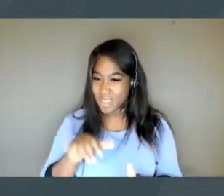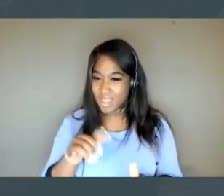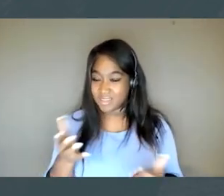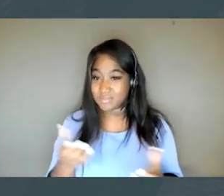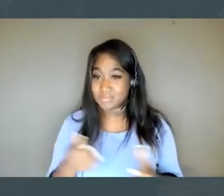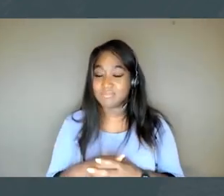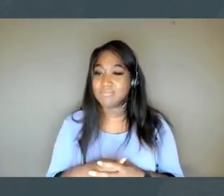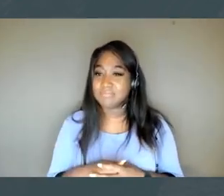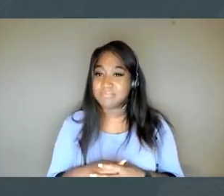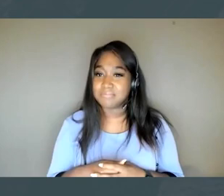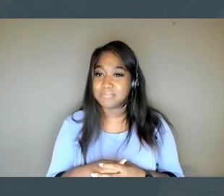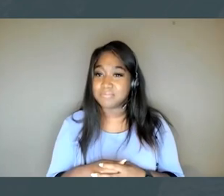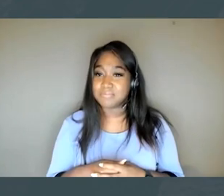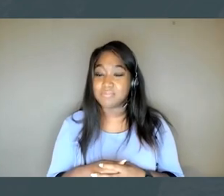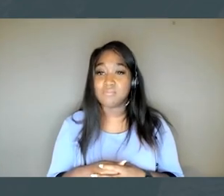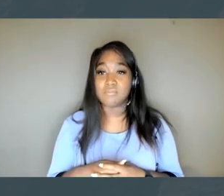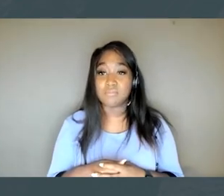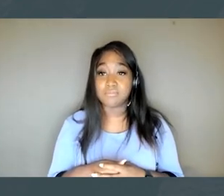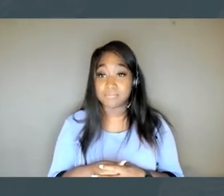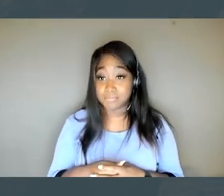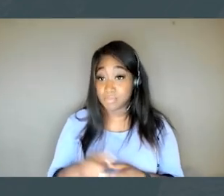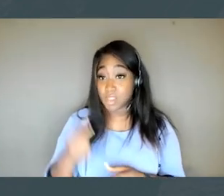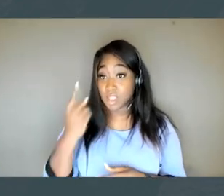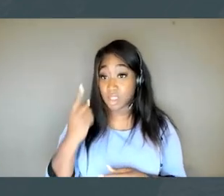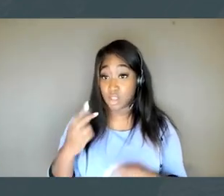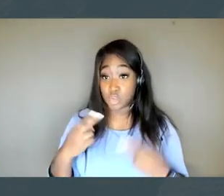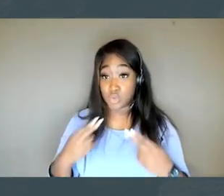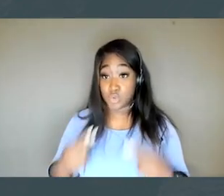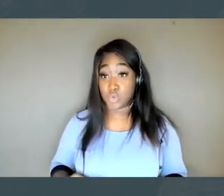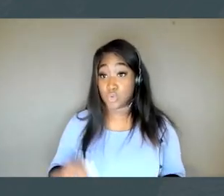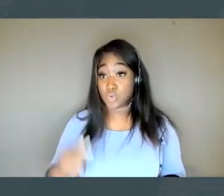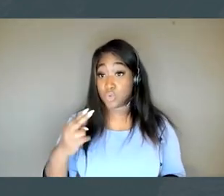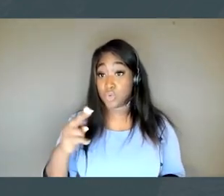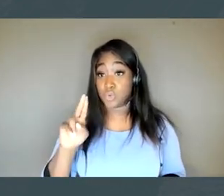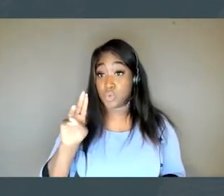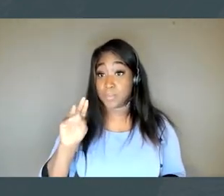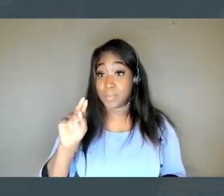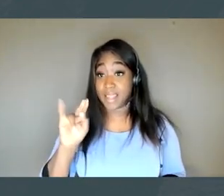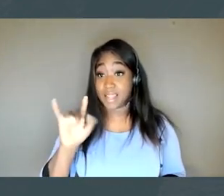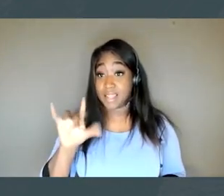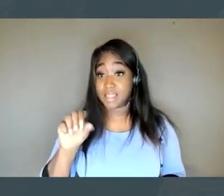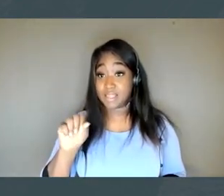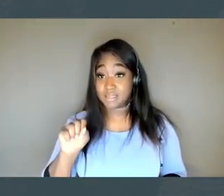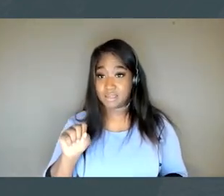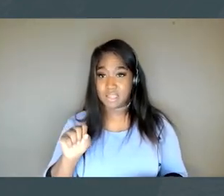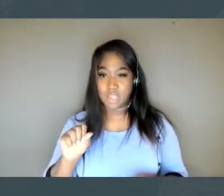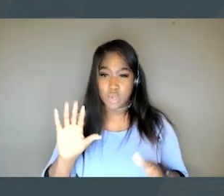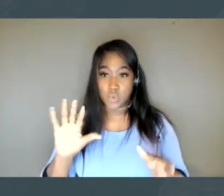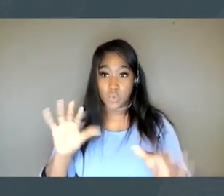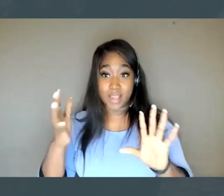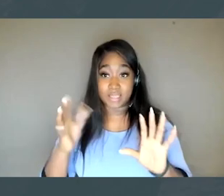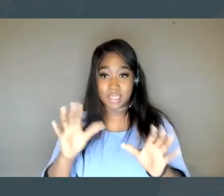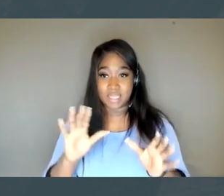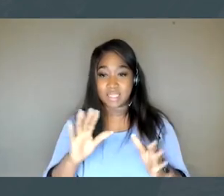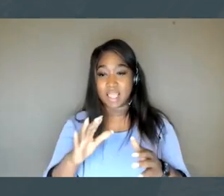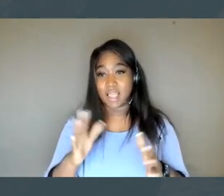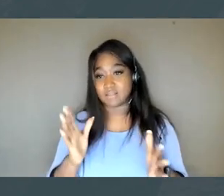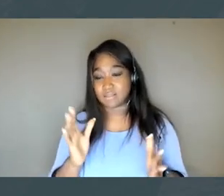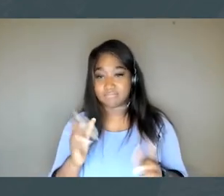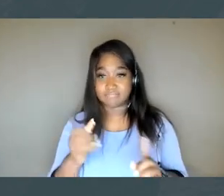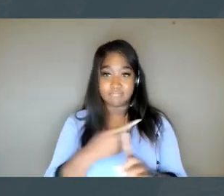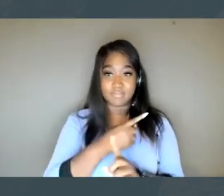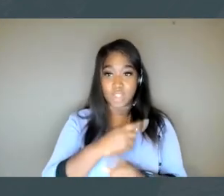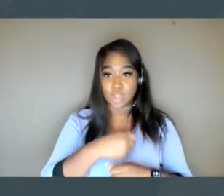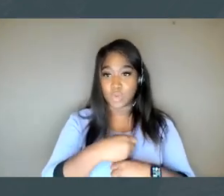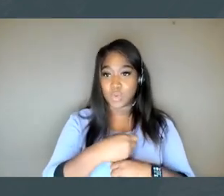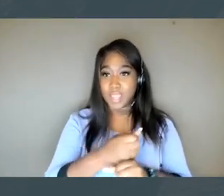that the crisis of the humanities has inadvertently created a kind of space for